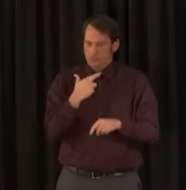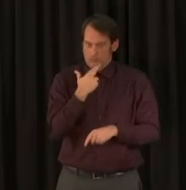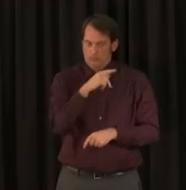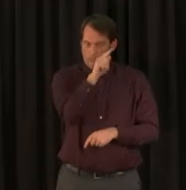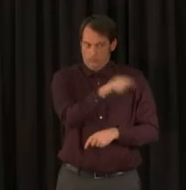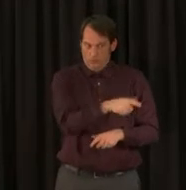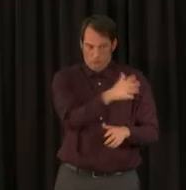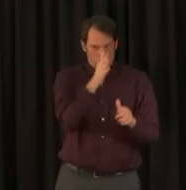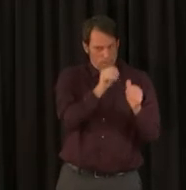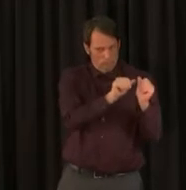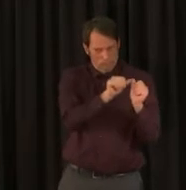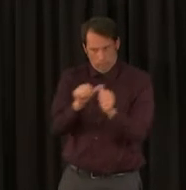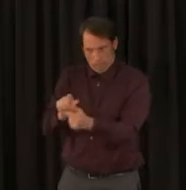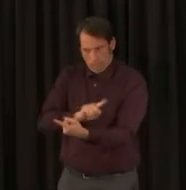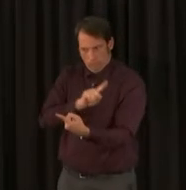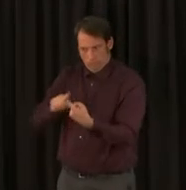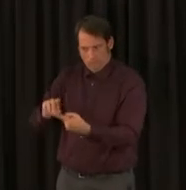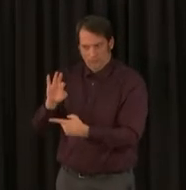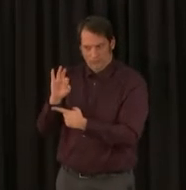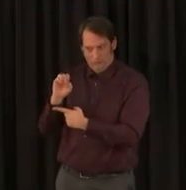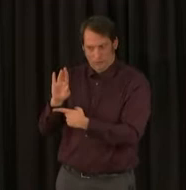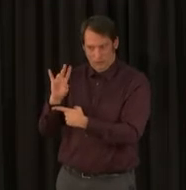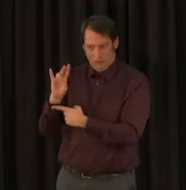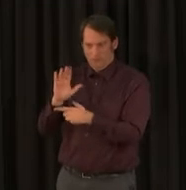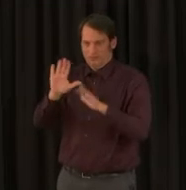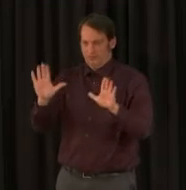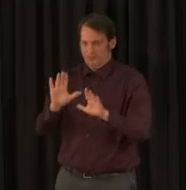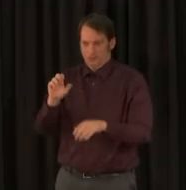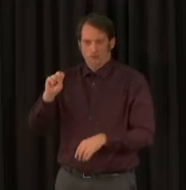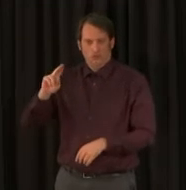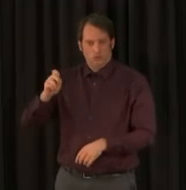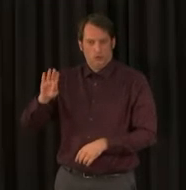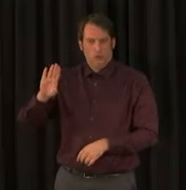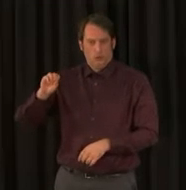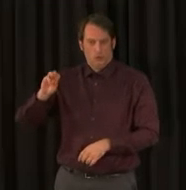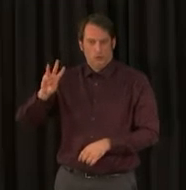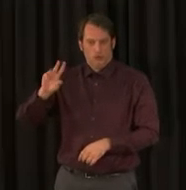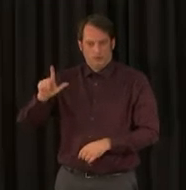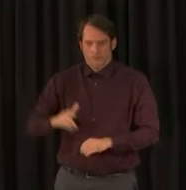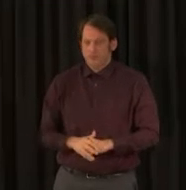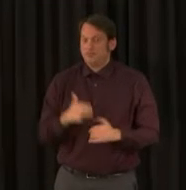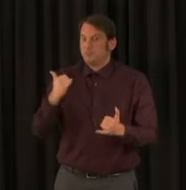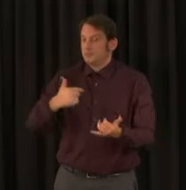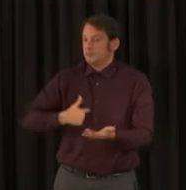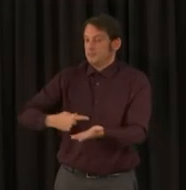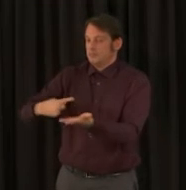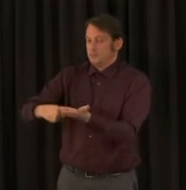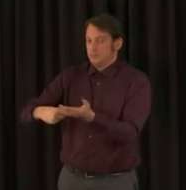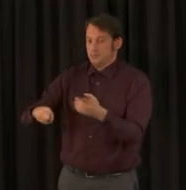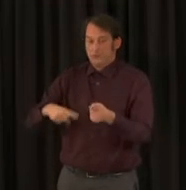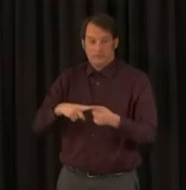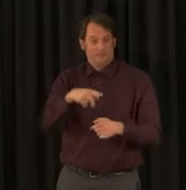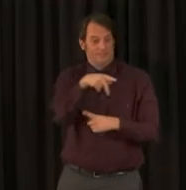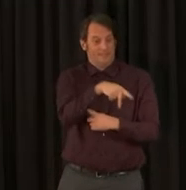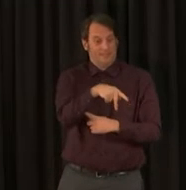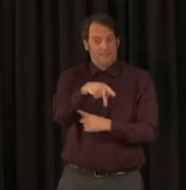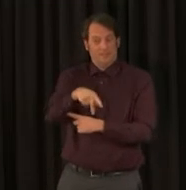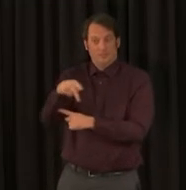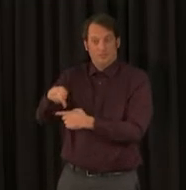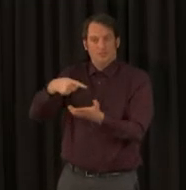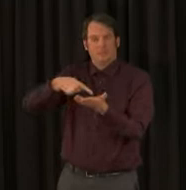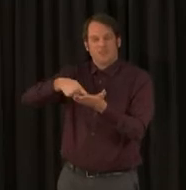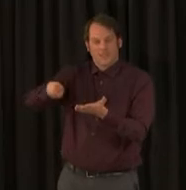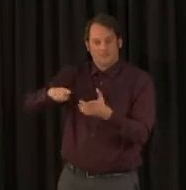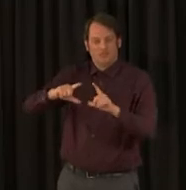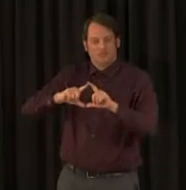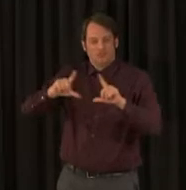Sunday. So today, we're here to talk about PPP, the Paycheck Protection Program. We talked about